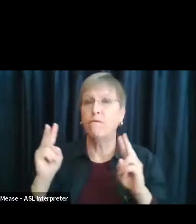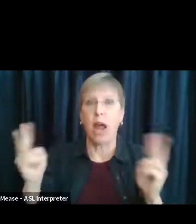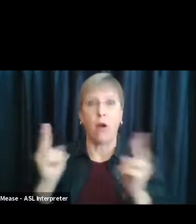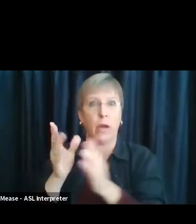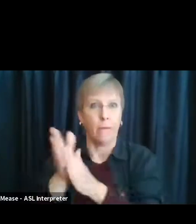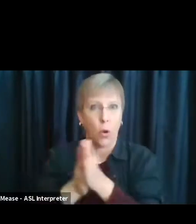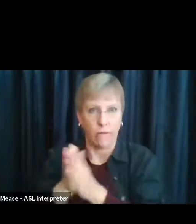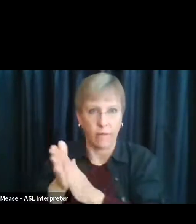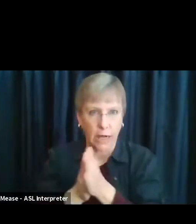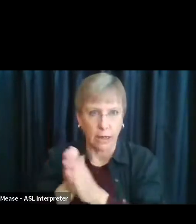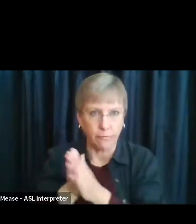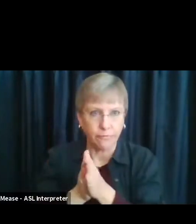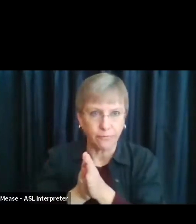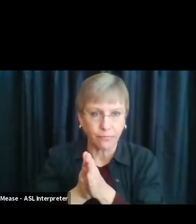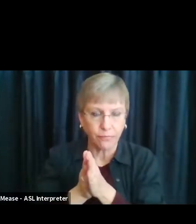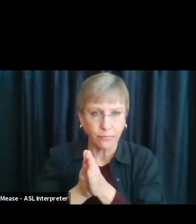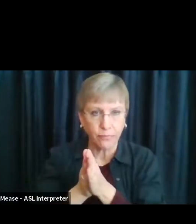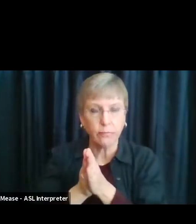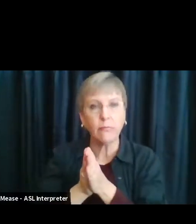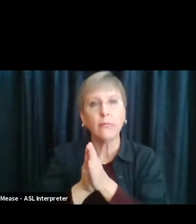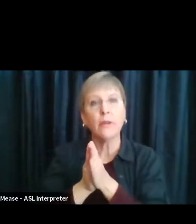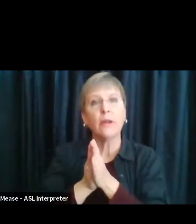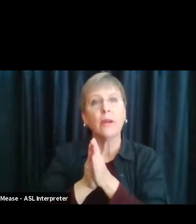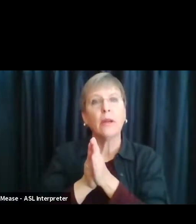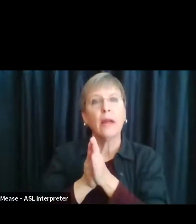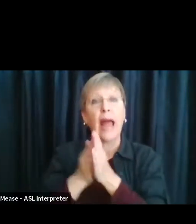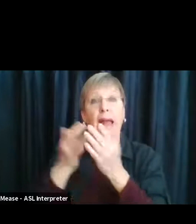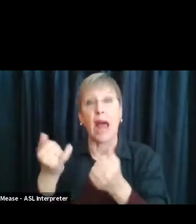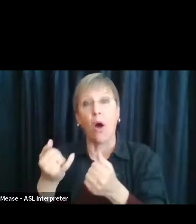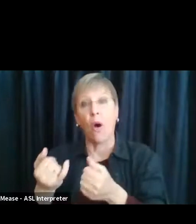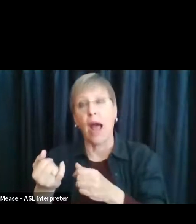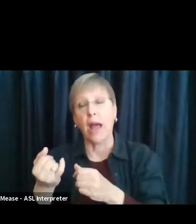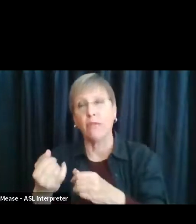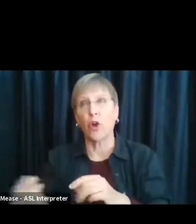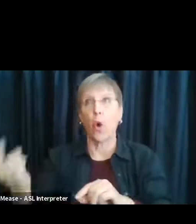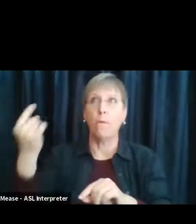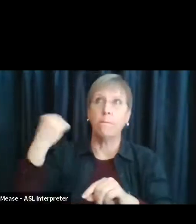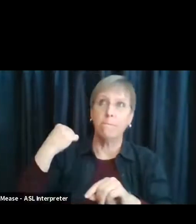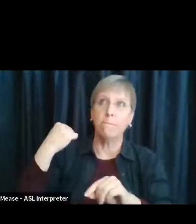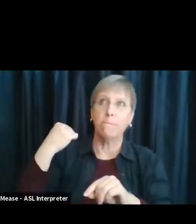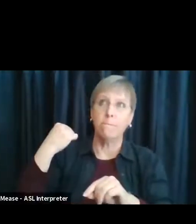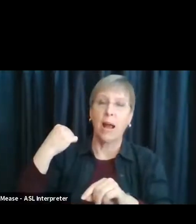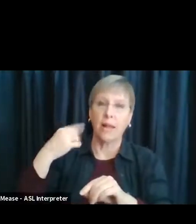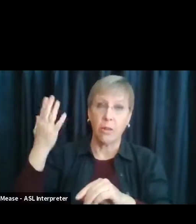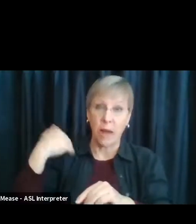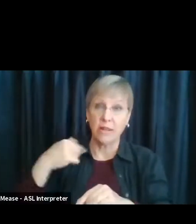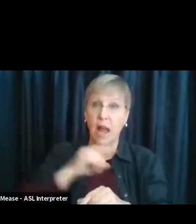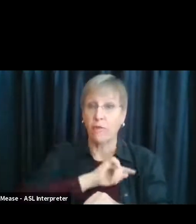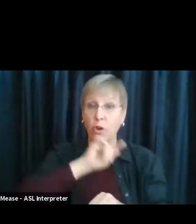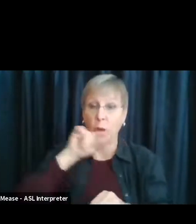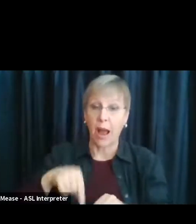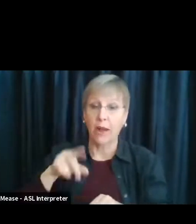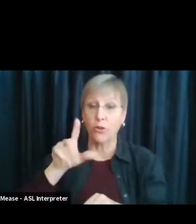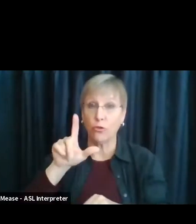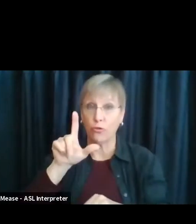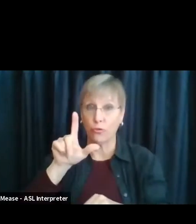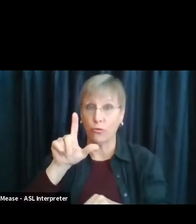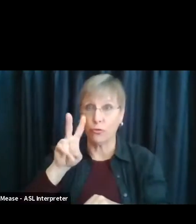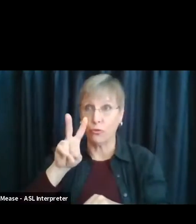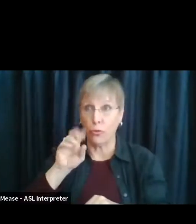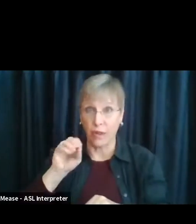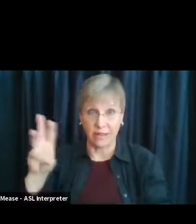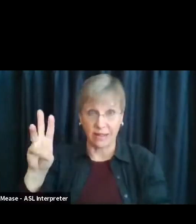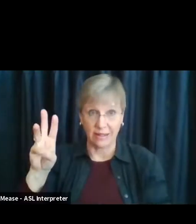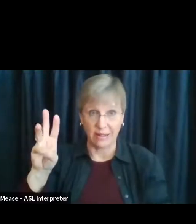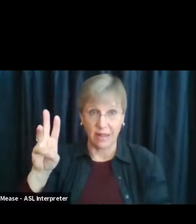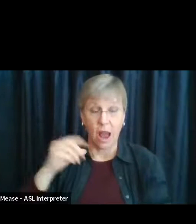motivated. And there I have to come back again in the past. I have to come back in 2006. I